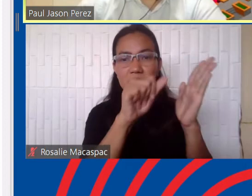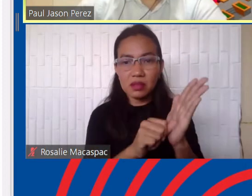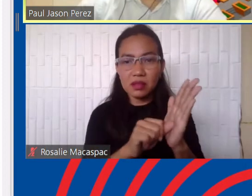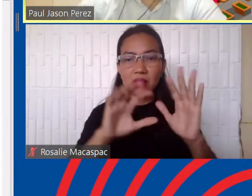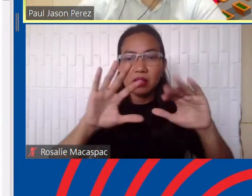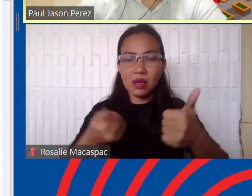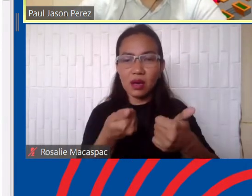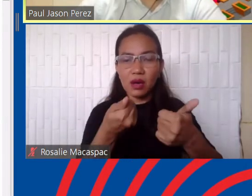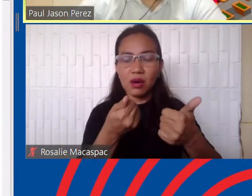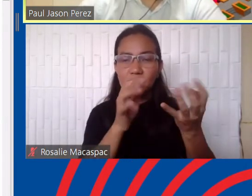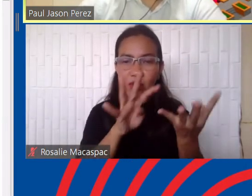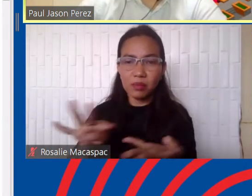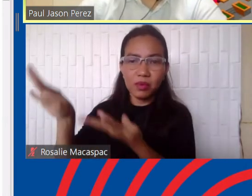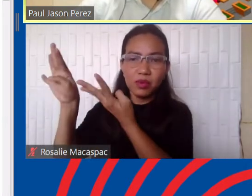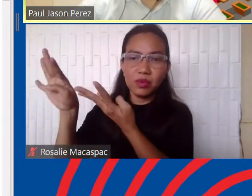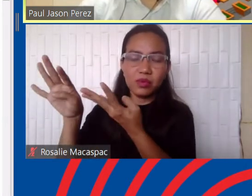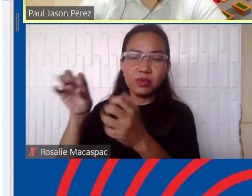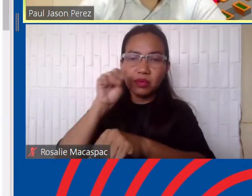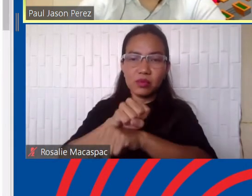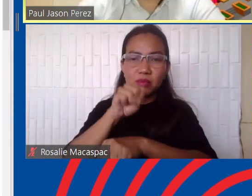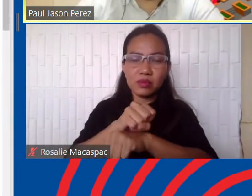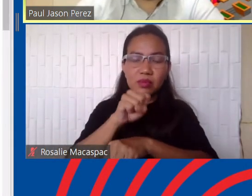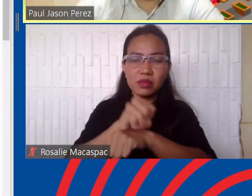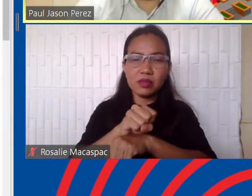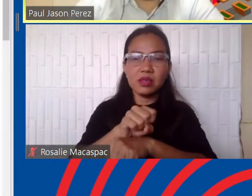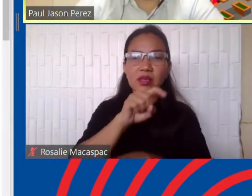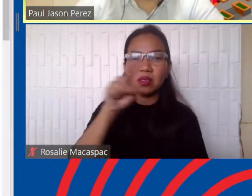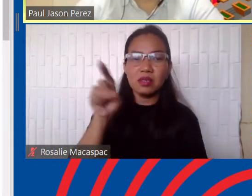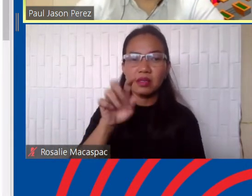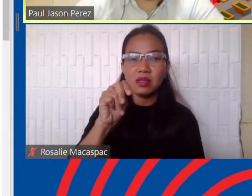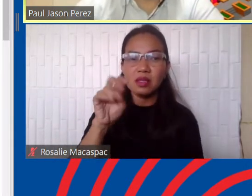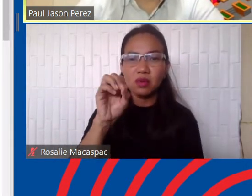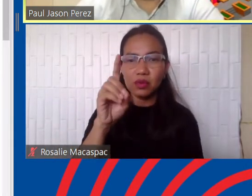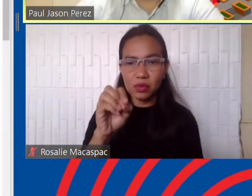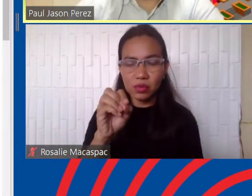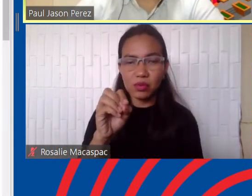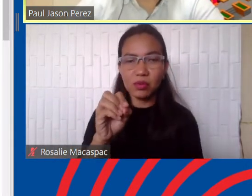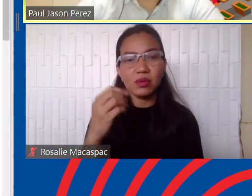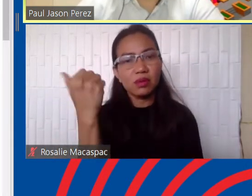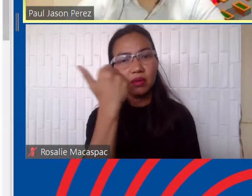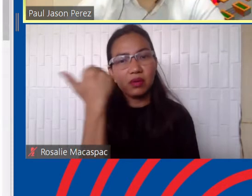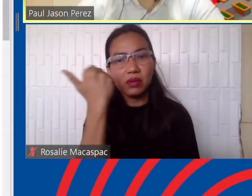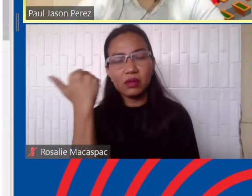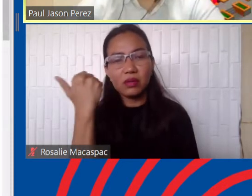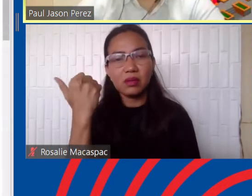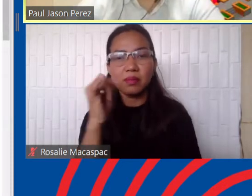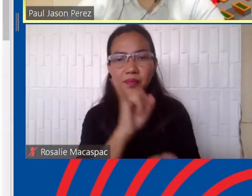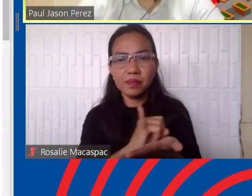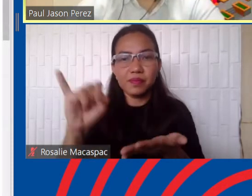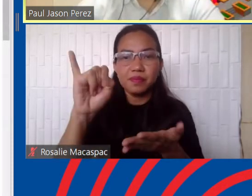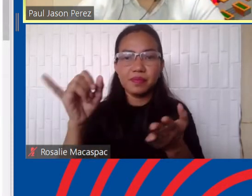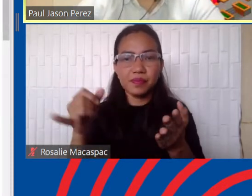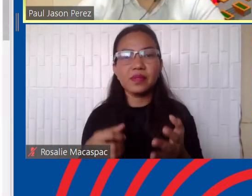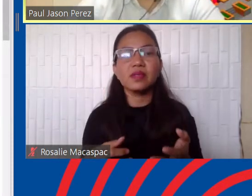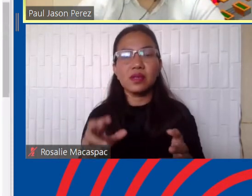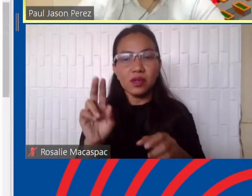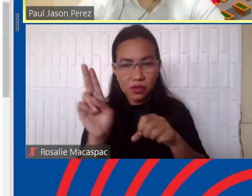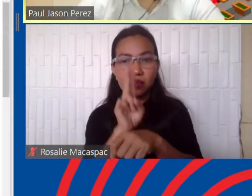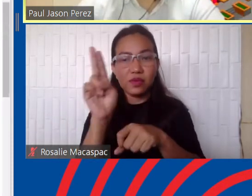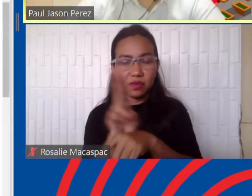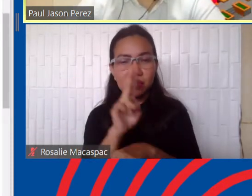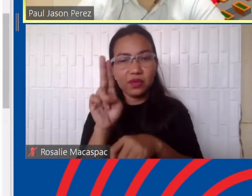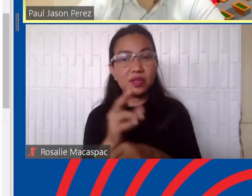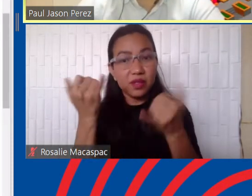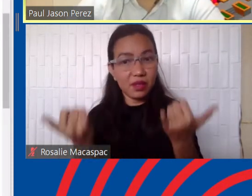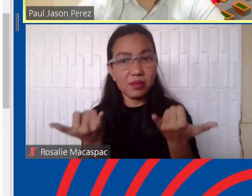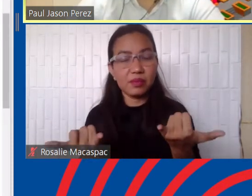upload their work in Zenodo. So you can see some big institutions are actually using Zenodo as